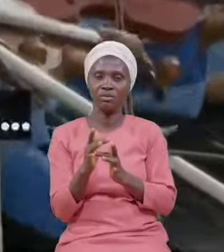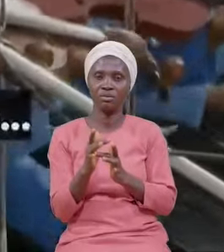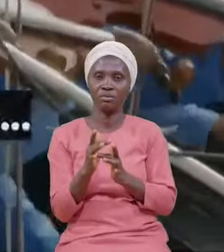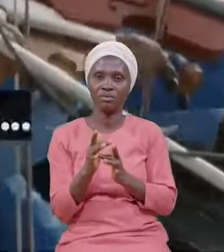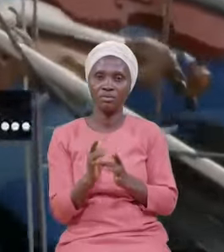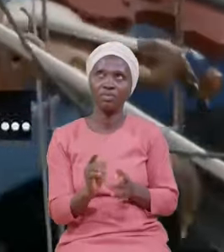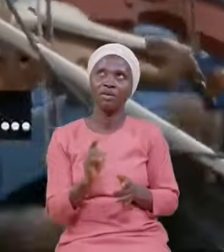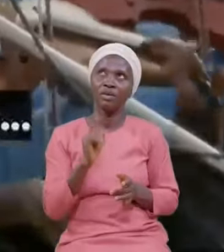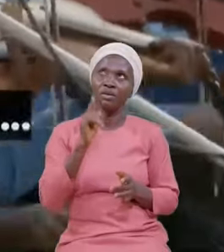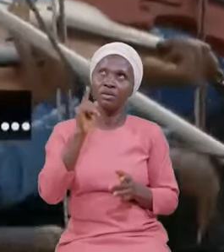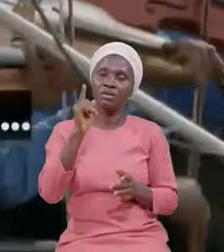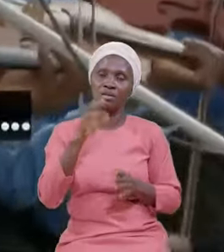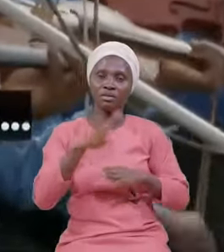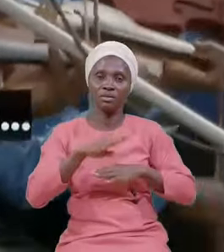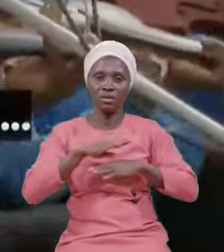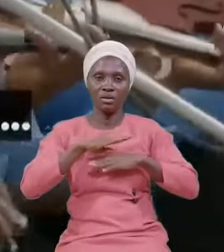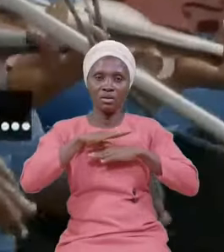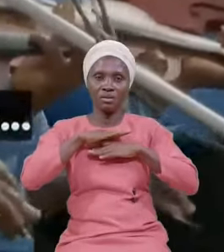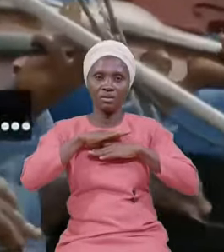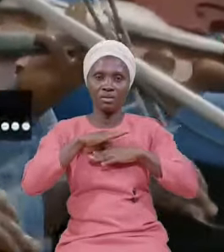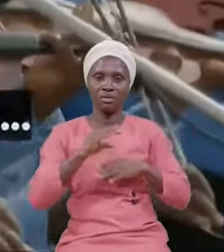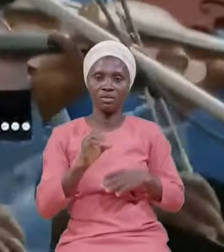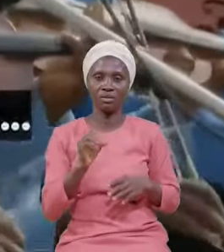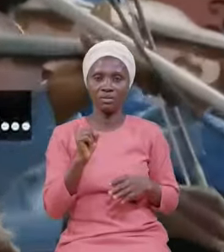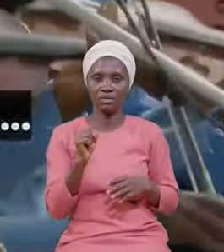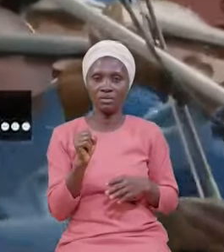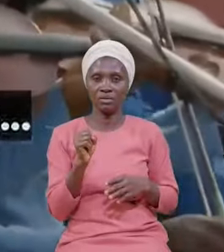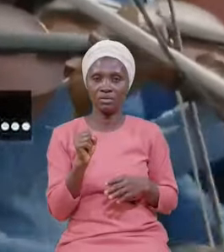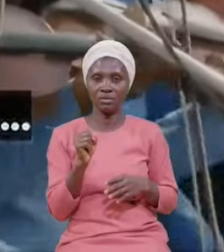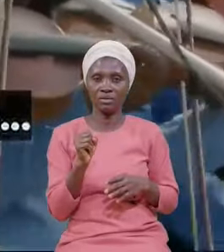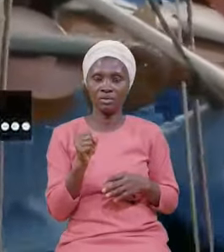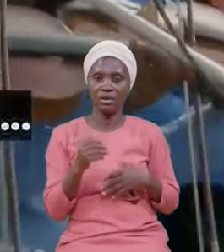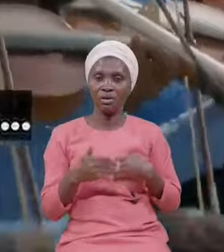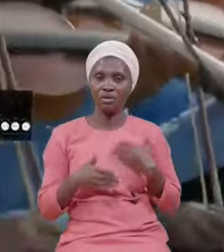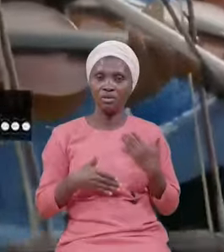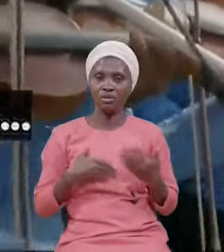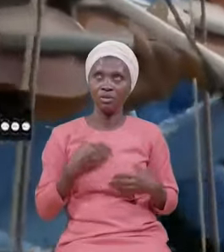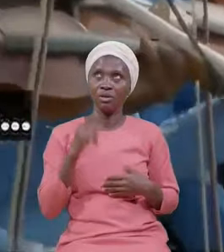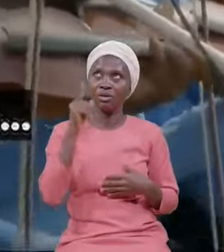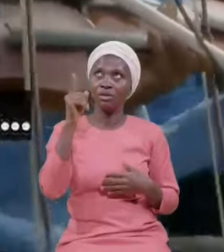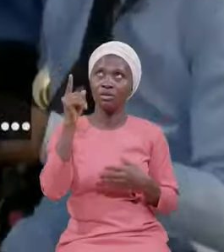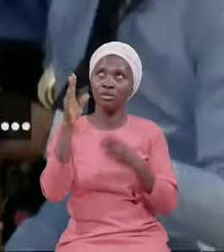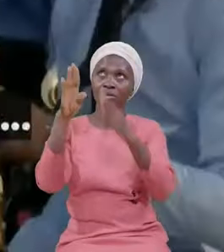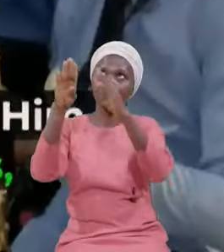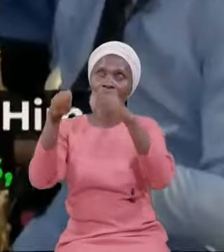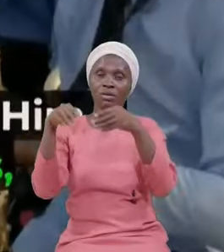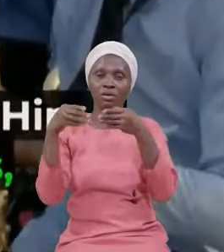Jus he s his Joy